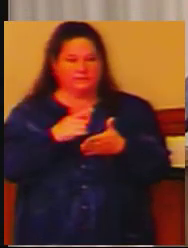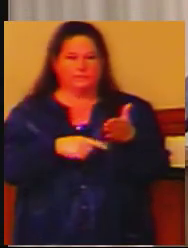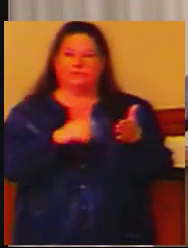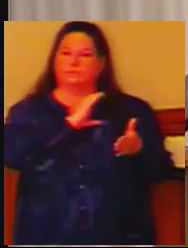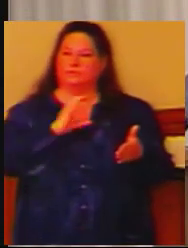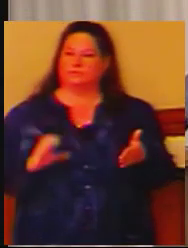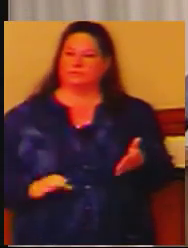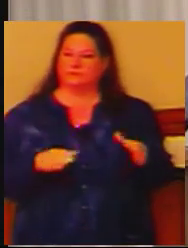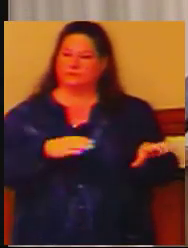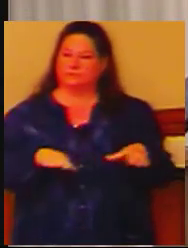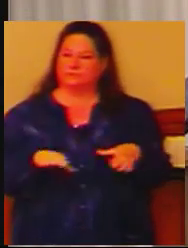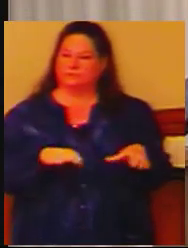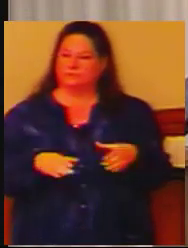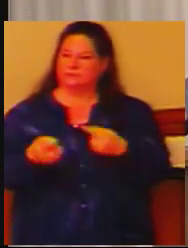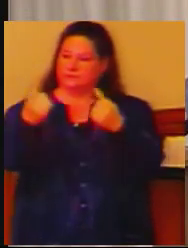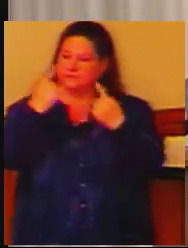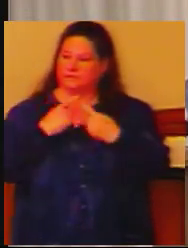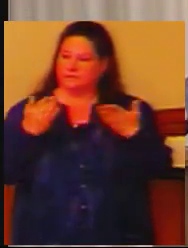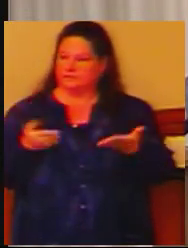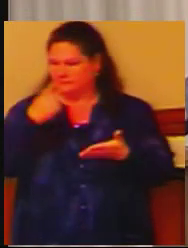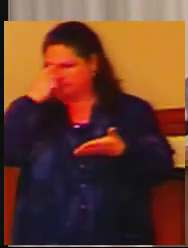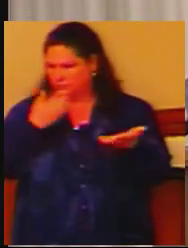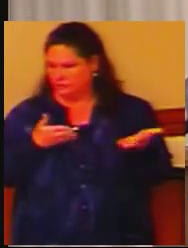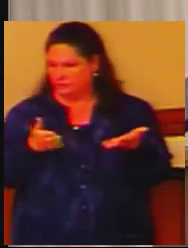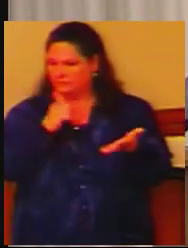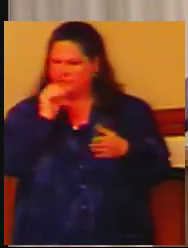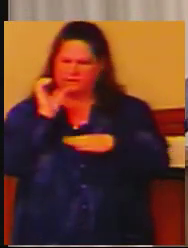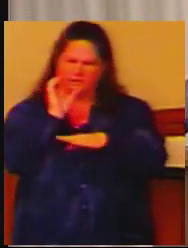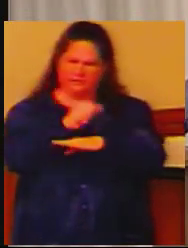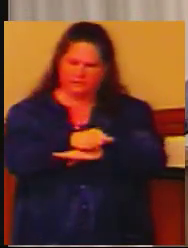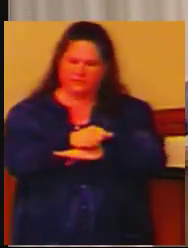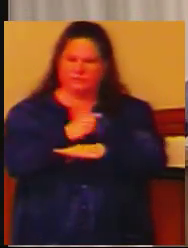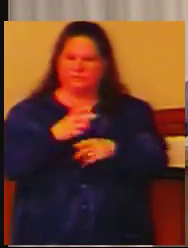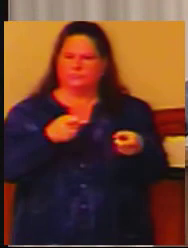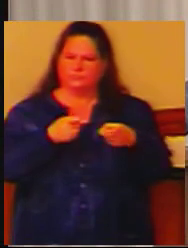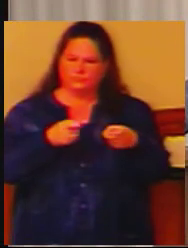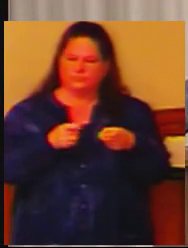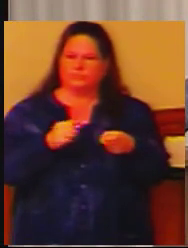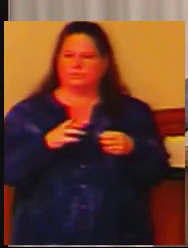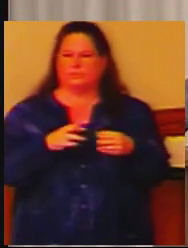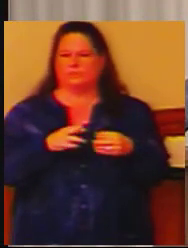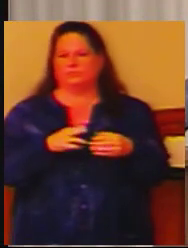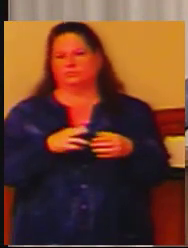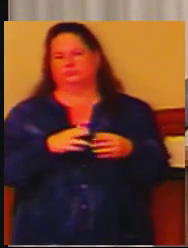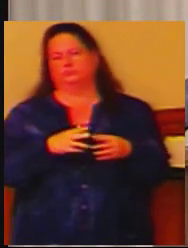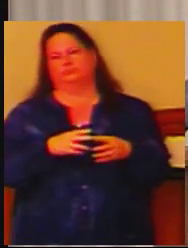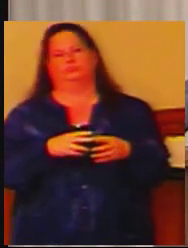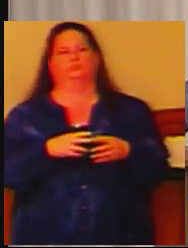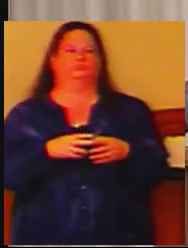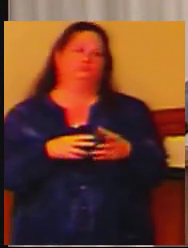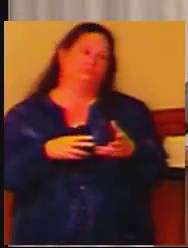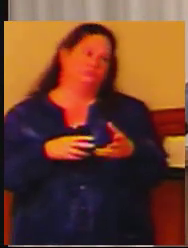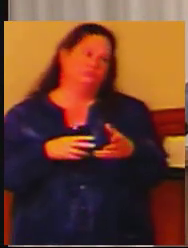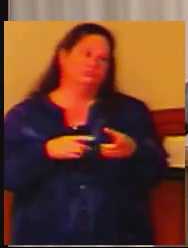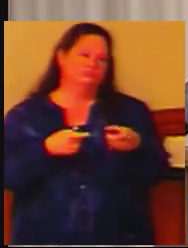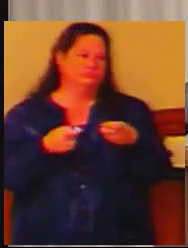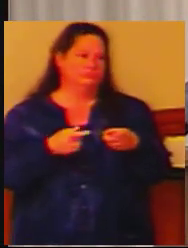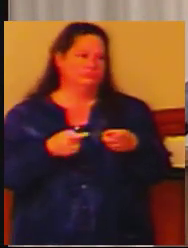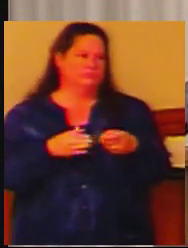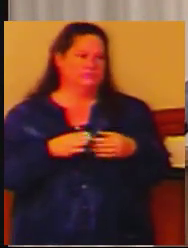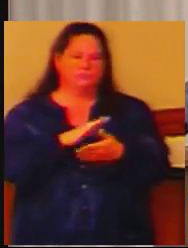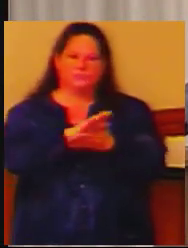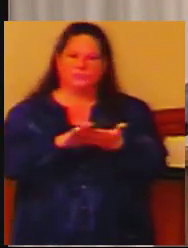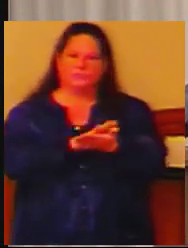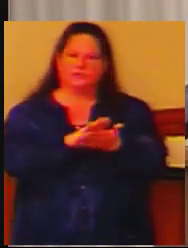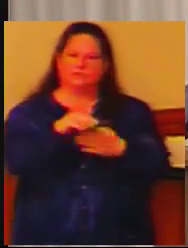came here to serve. He didn't come to conquer or and rule or hold anything above people. He washed the feet of